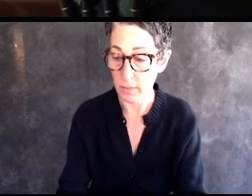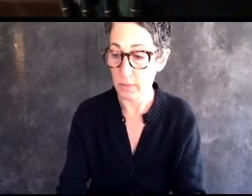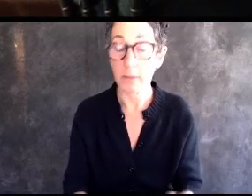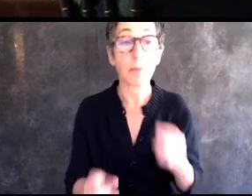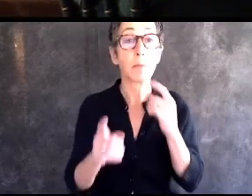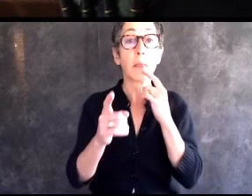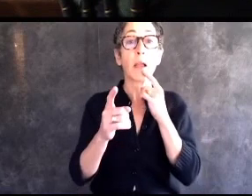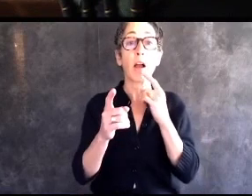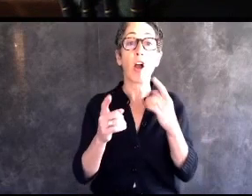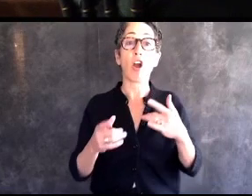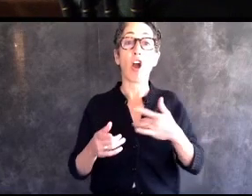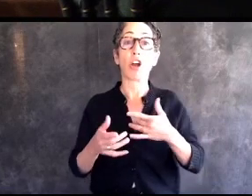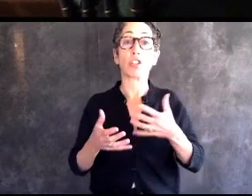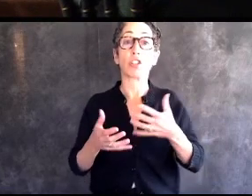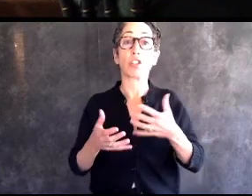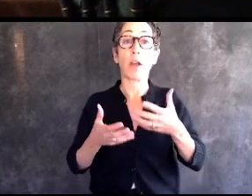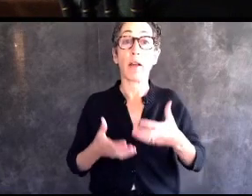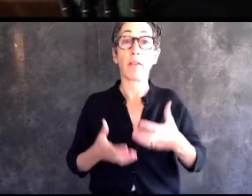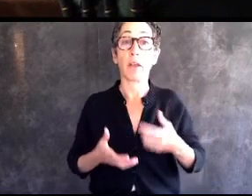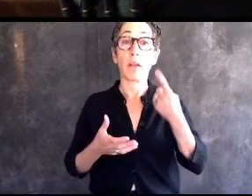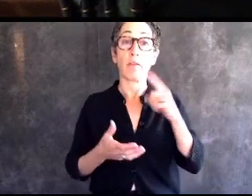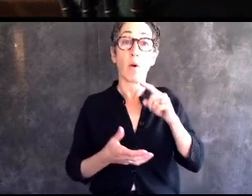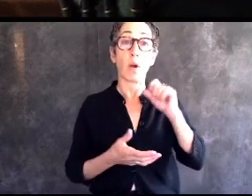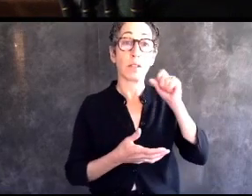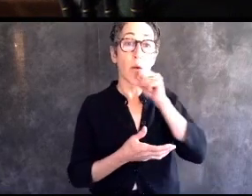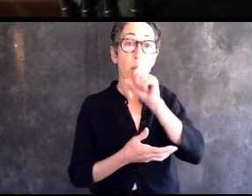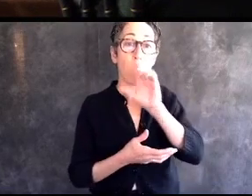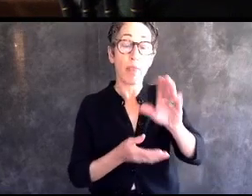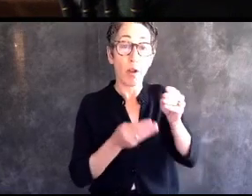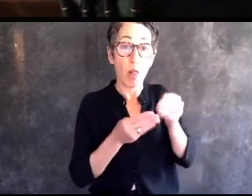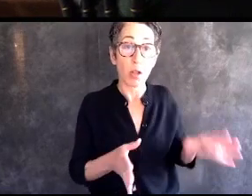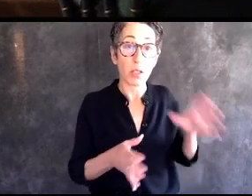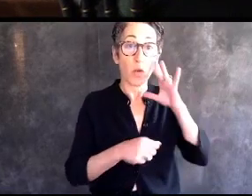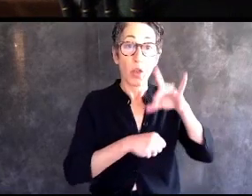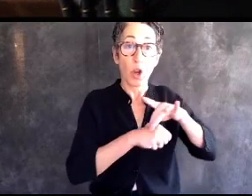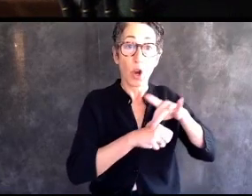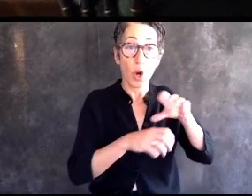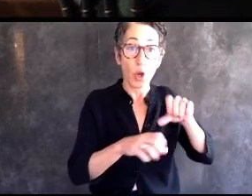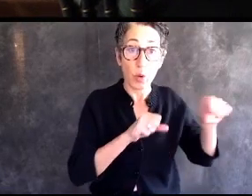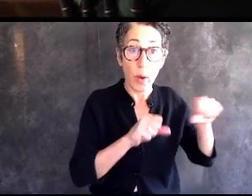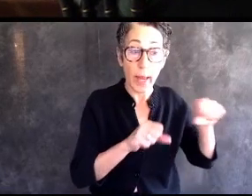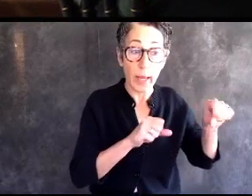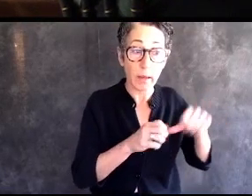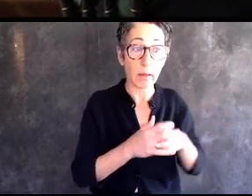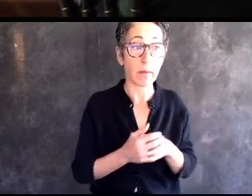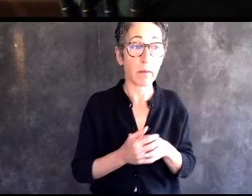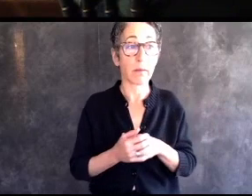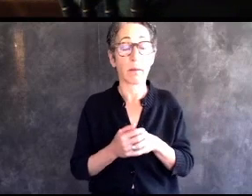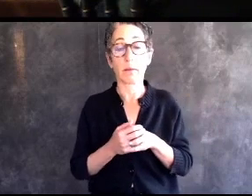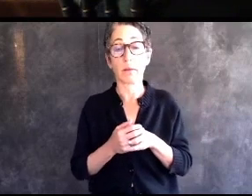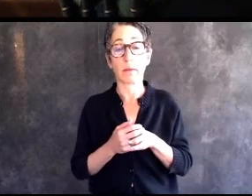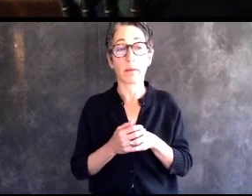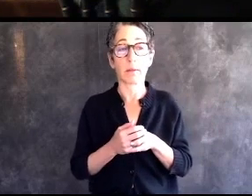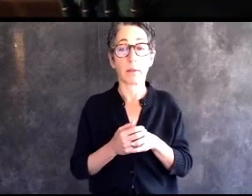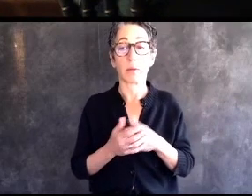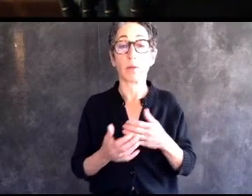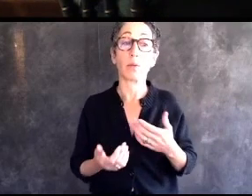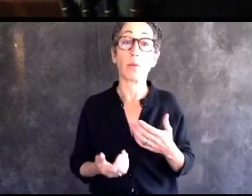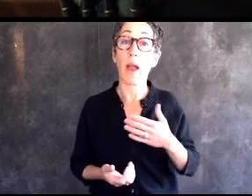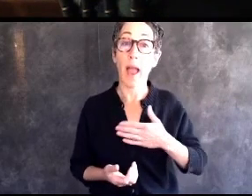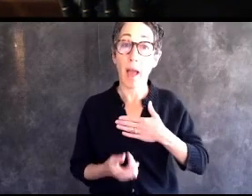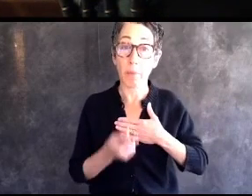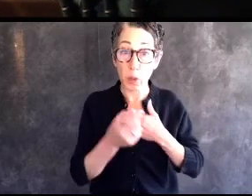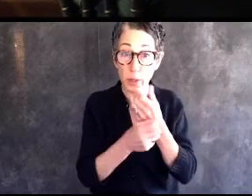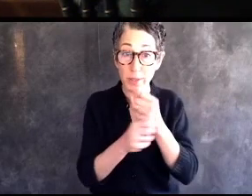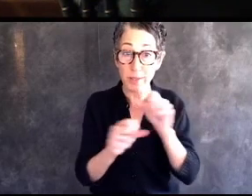the losses that were suffered in Taiwan with the earthquake that took place there. We are very glad that you are safe and with us, but we